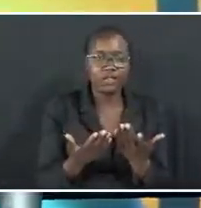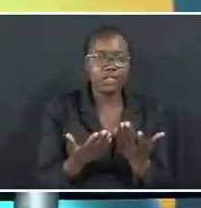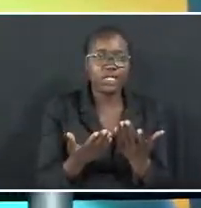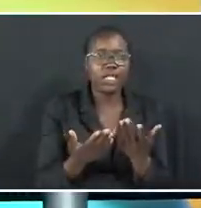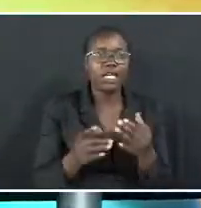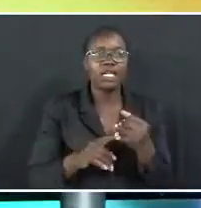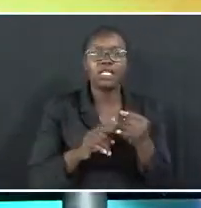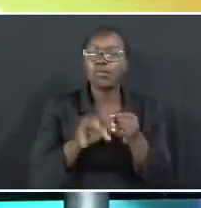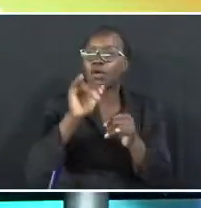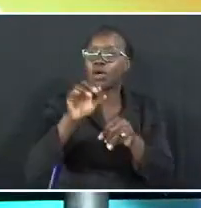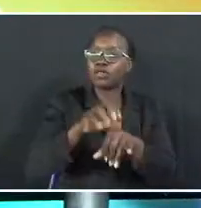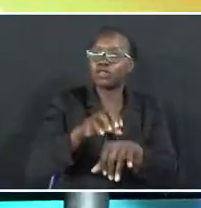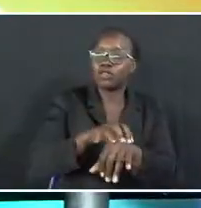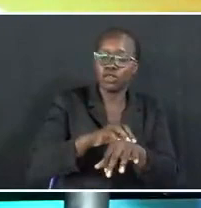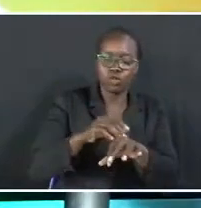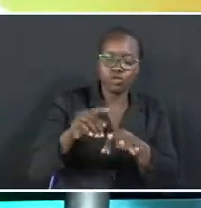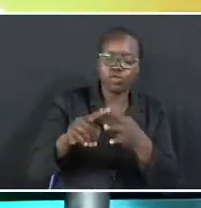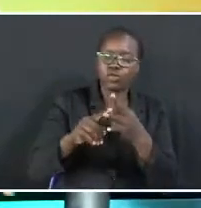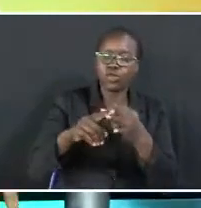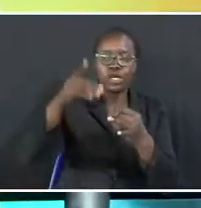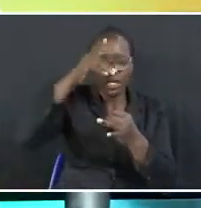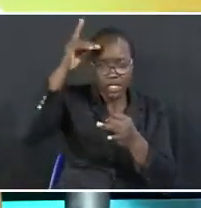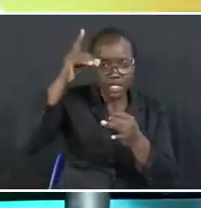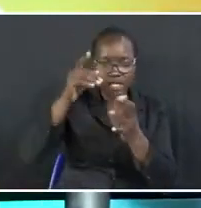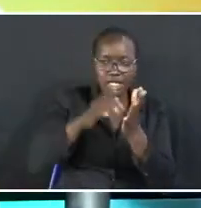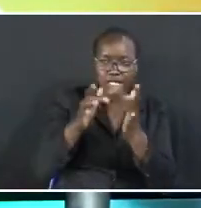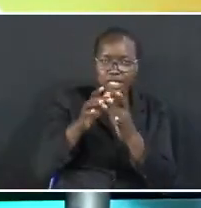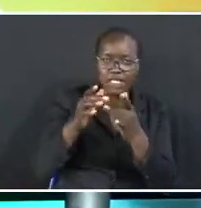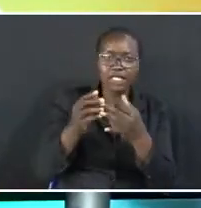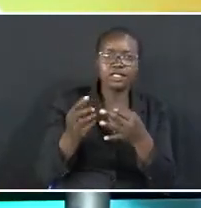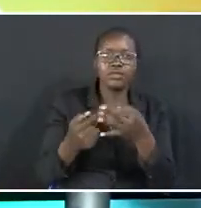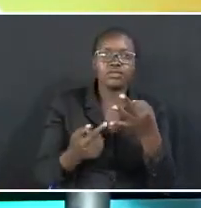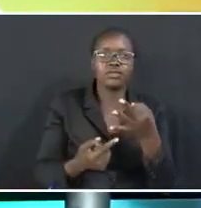is Job, Daniel, and Jesus himself.